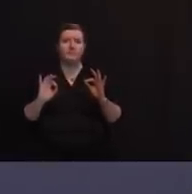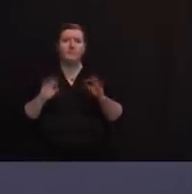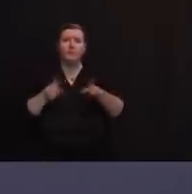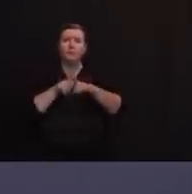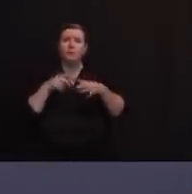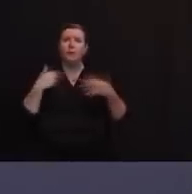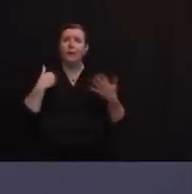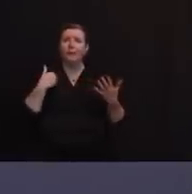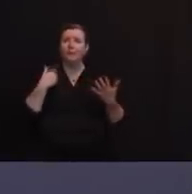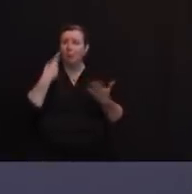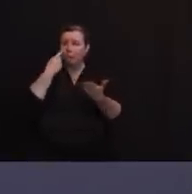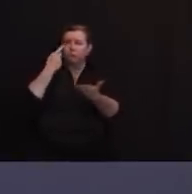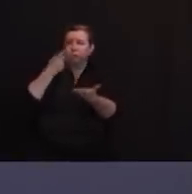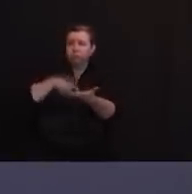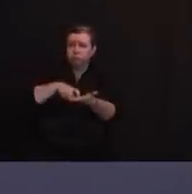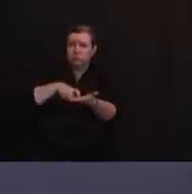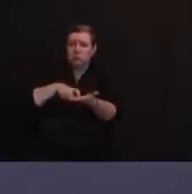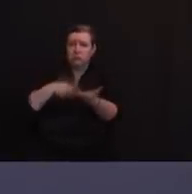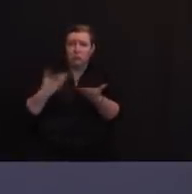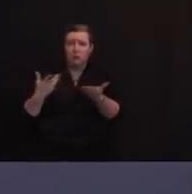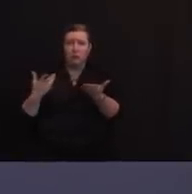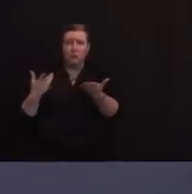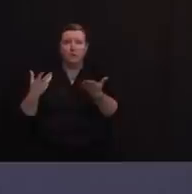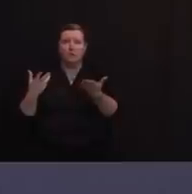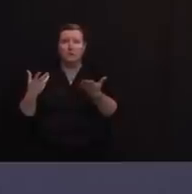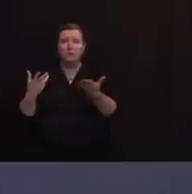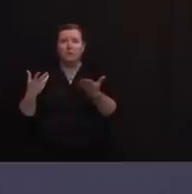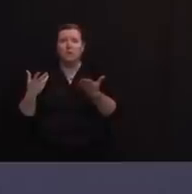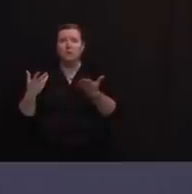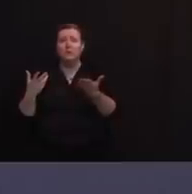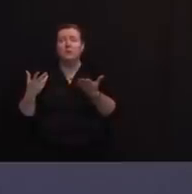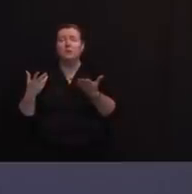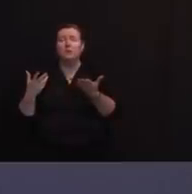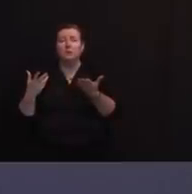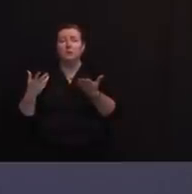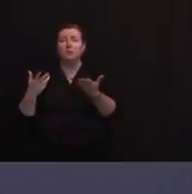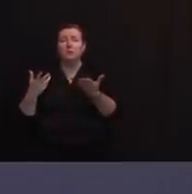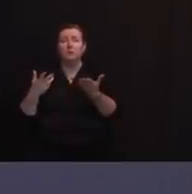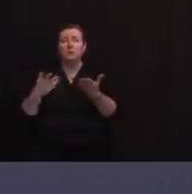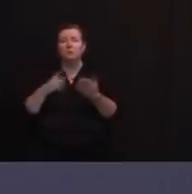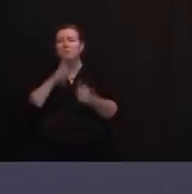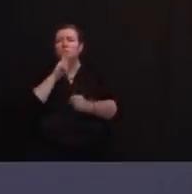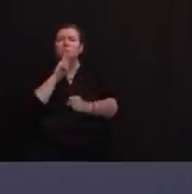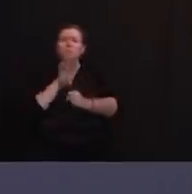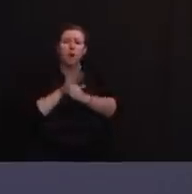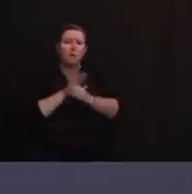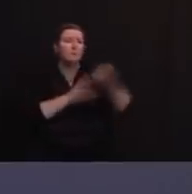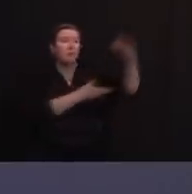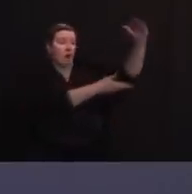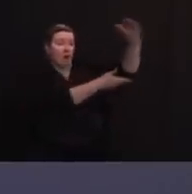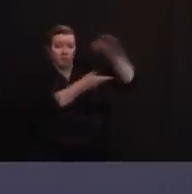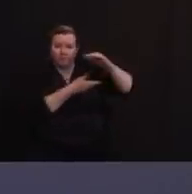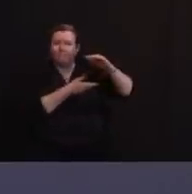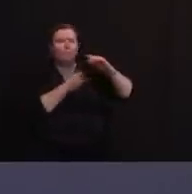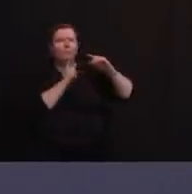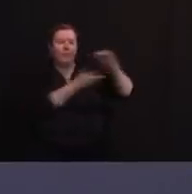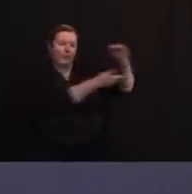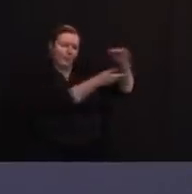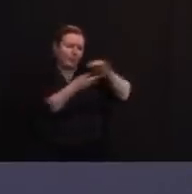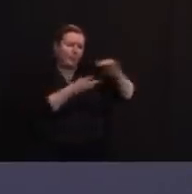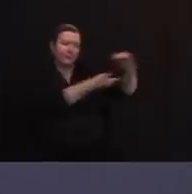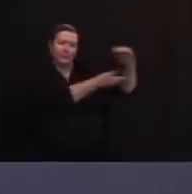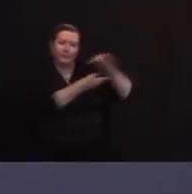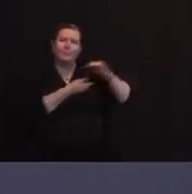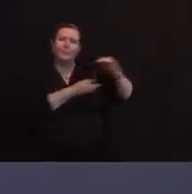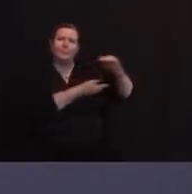that what we're getting is not what they said we'd get, and the burden of execution is entirely